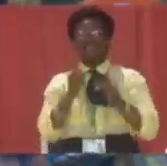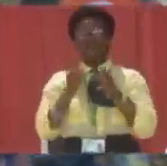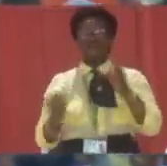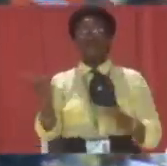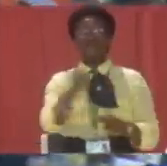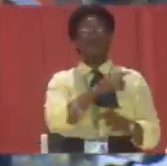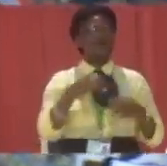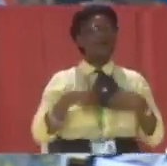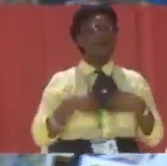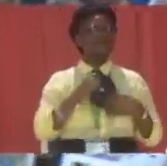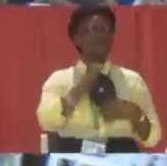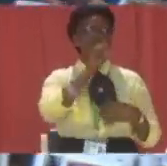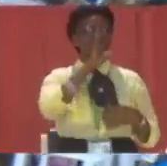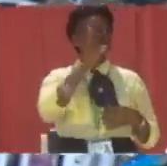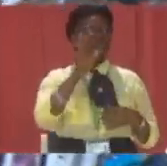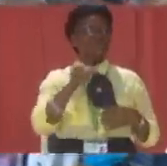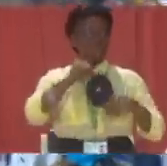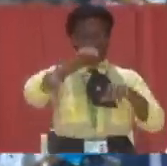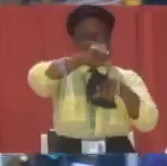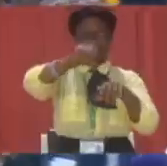hand.